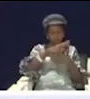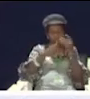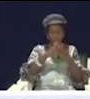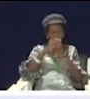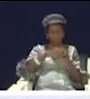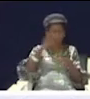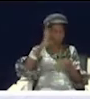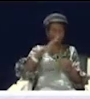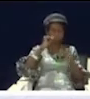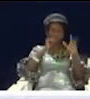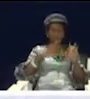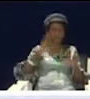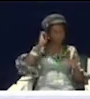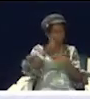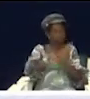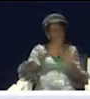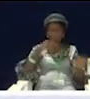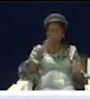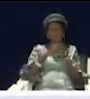But he didn't say when.